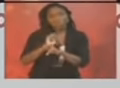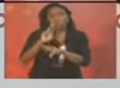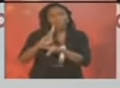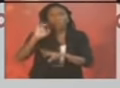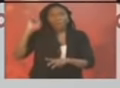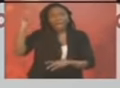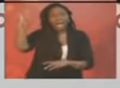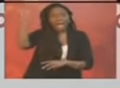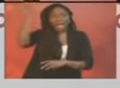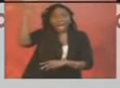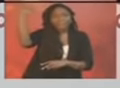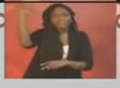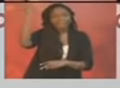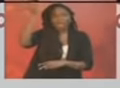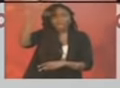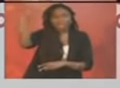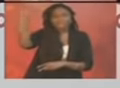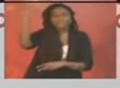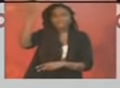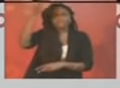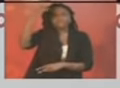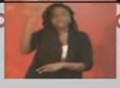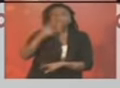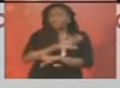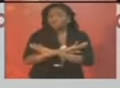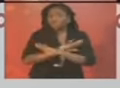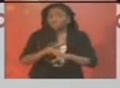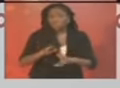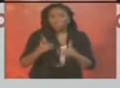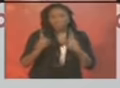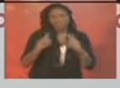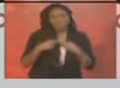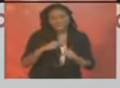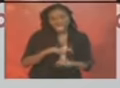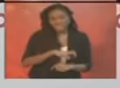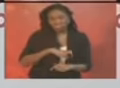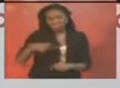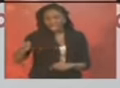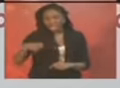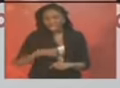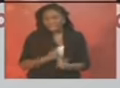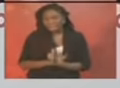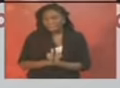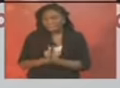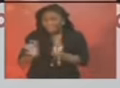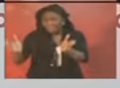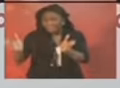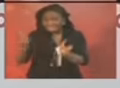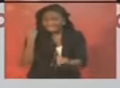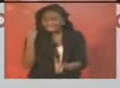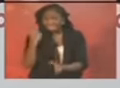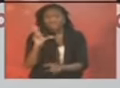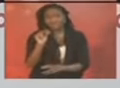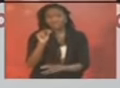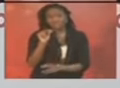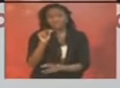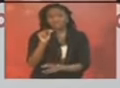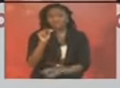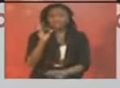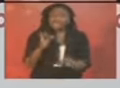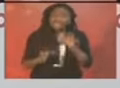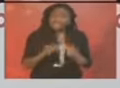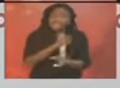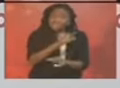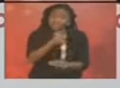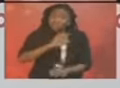811. Avoid traveling by public transport. If you are pregnant and you have to work, please discuss this